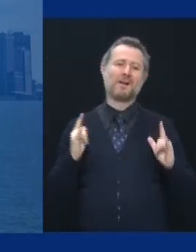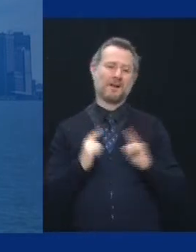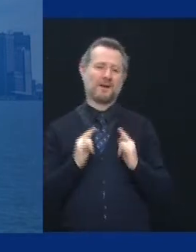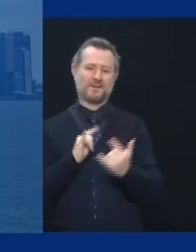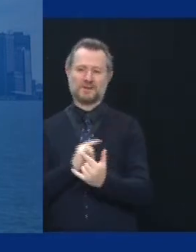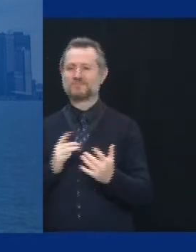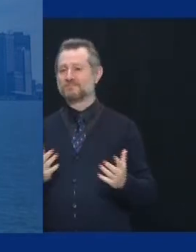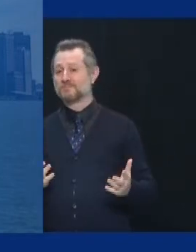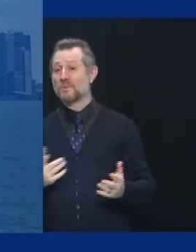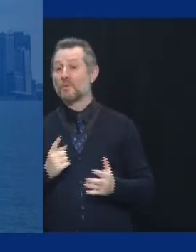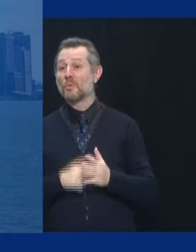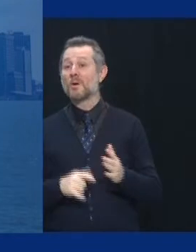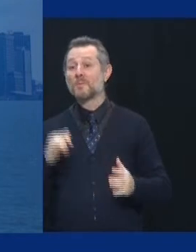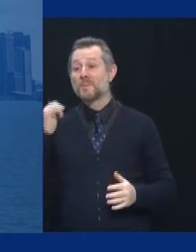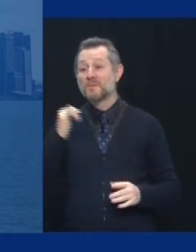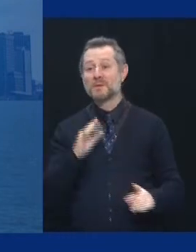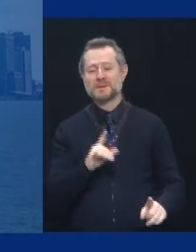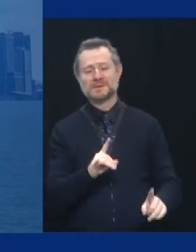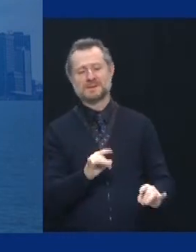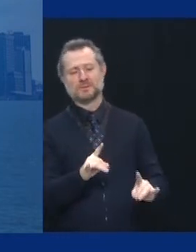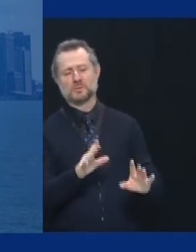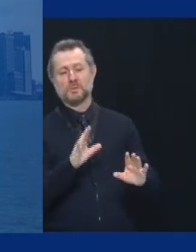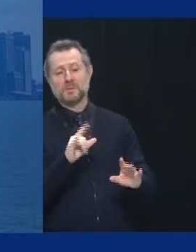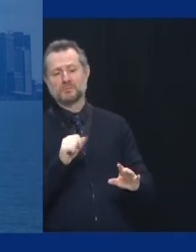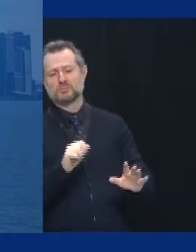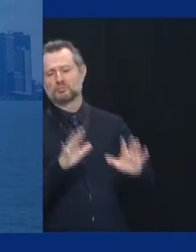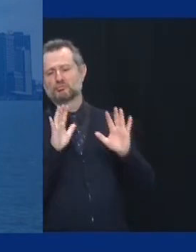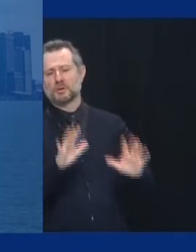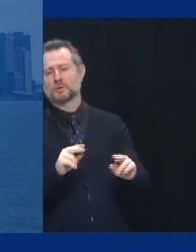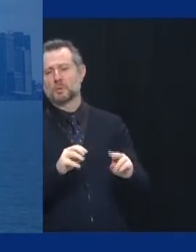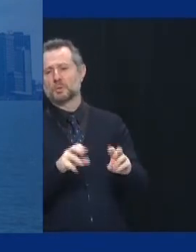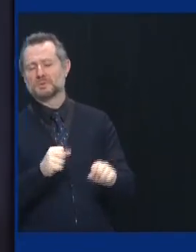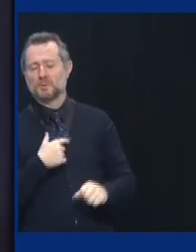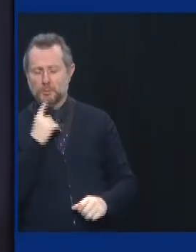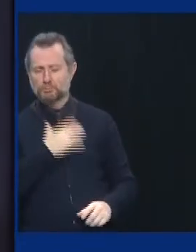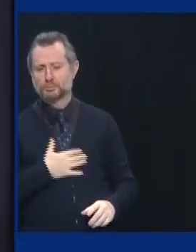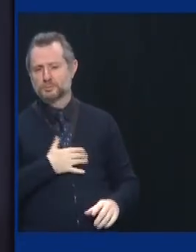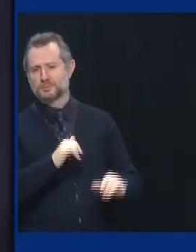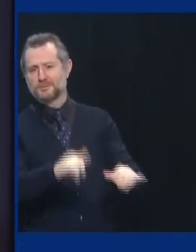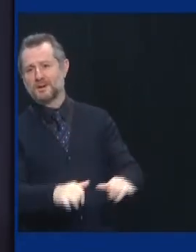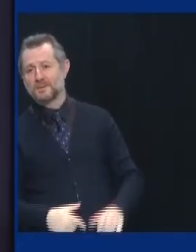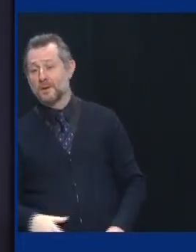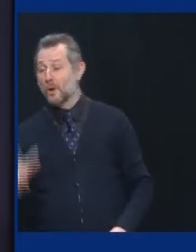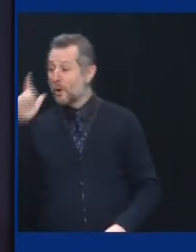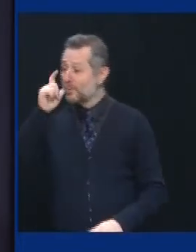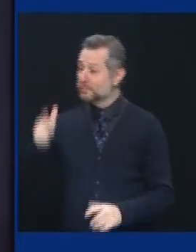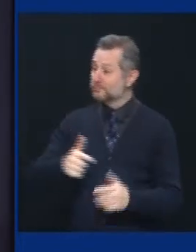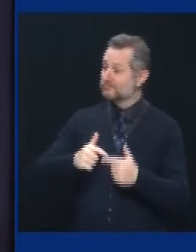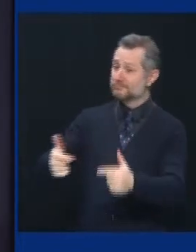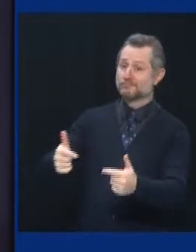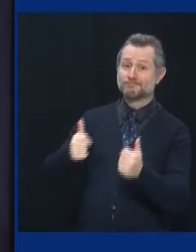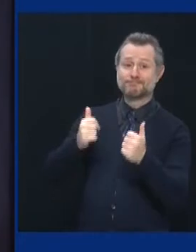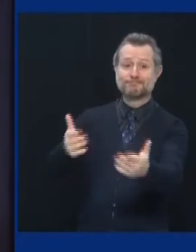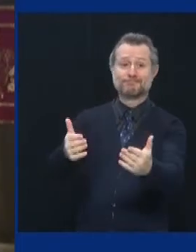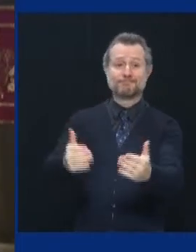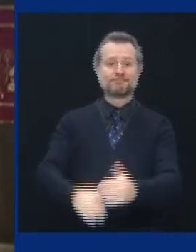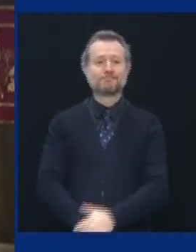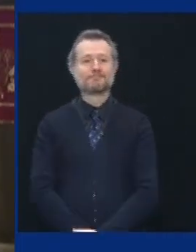that was Buffalo Bills fans being loving, and I appreciate it. Operator, let's take questions, please.